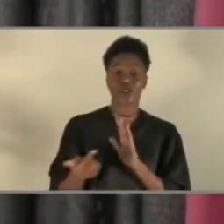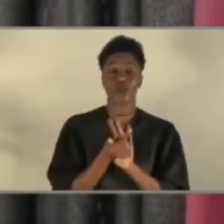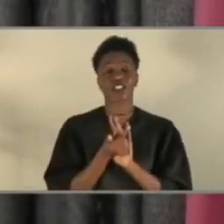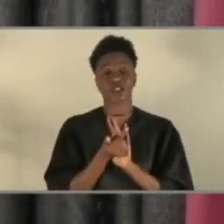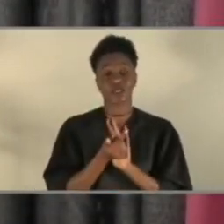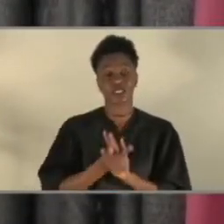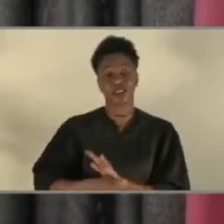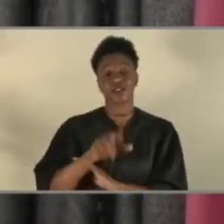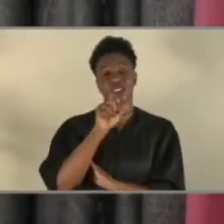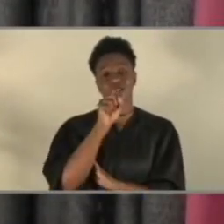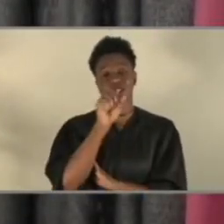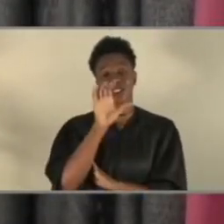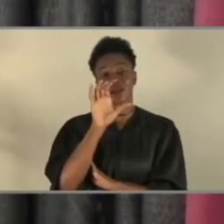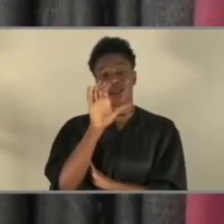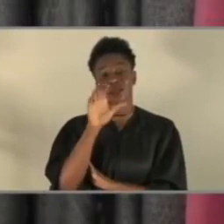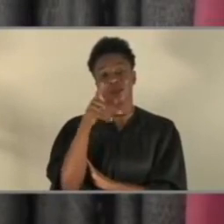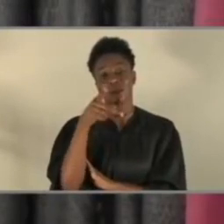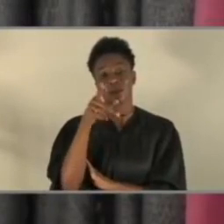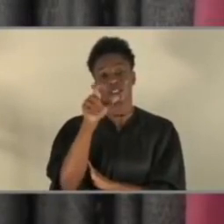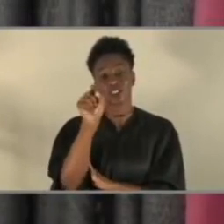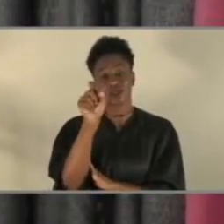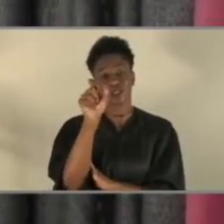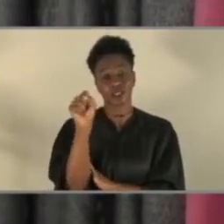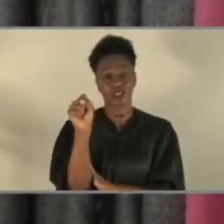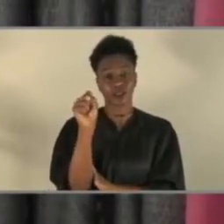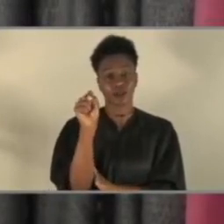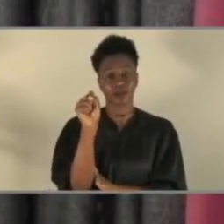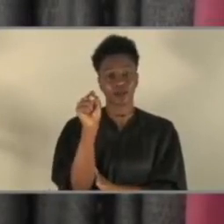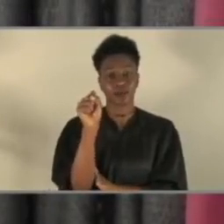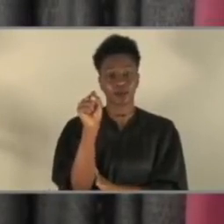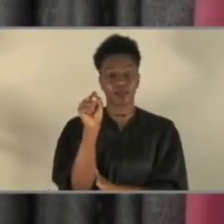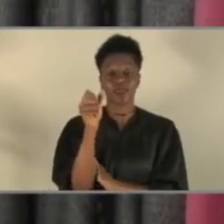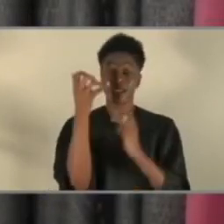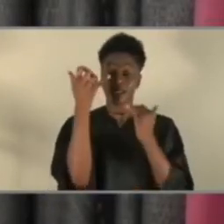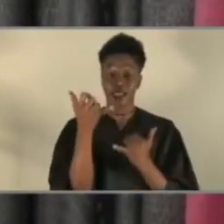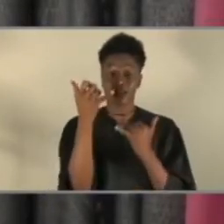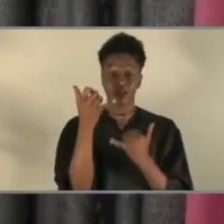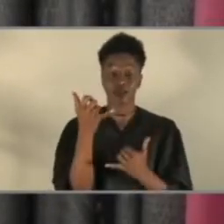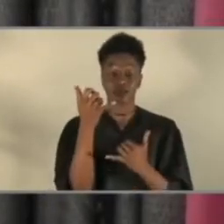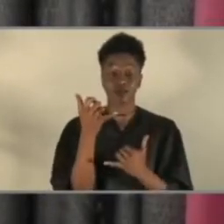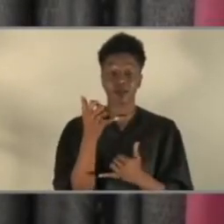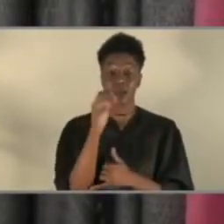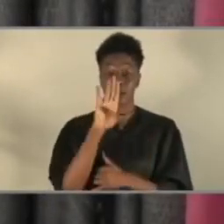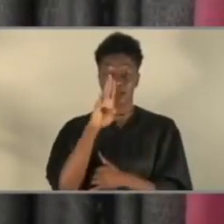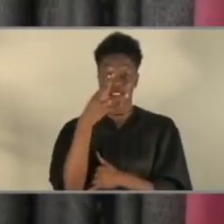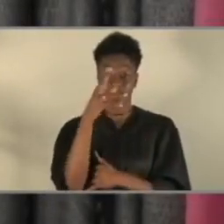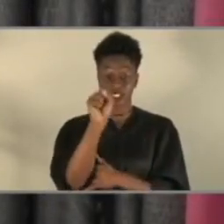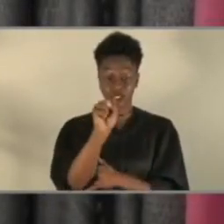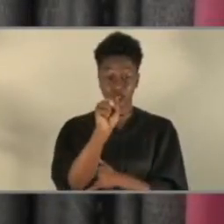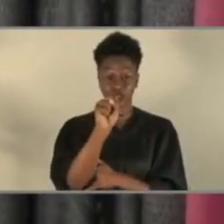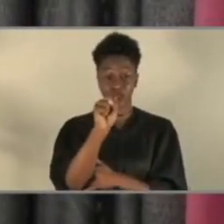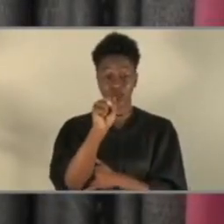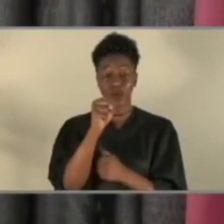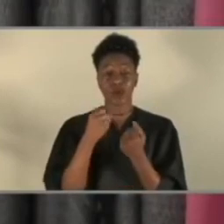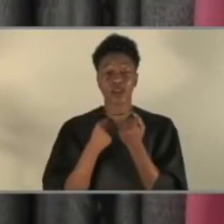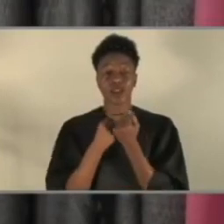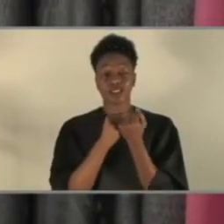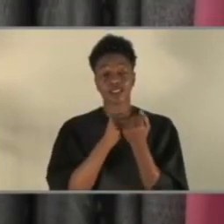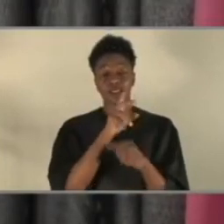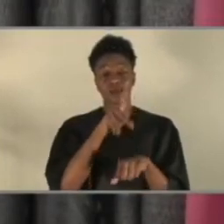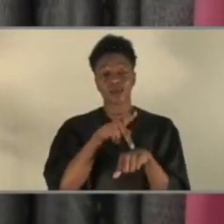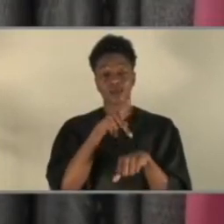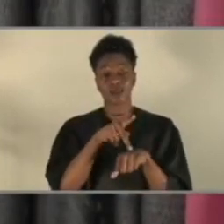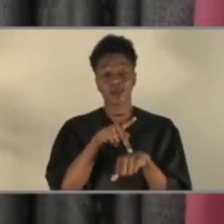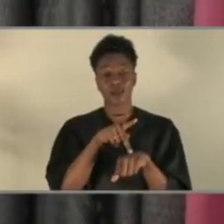of the Savannah-Chatham County Public School System. And now, Beach High School Assistant Principal